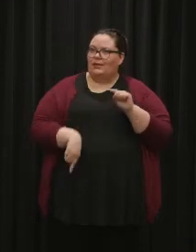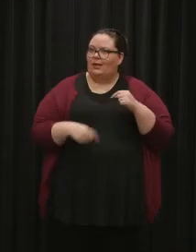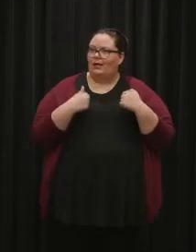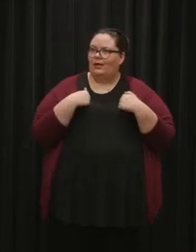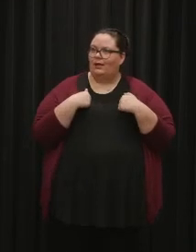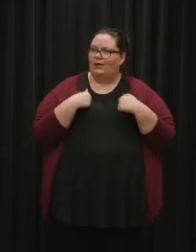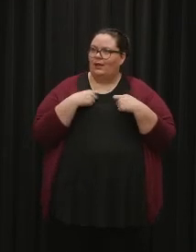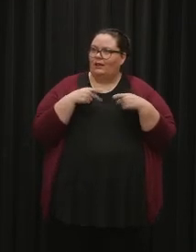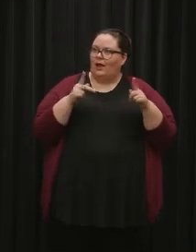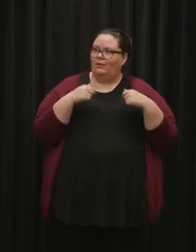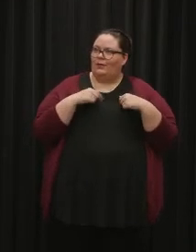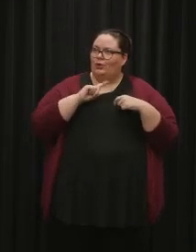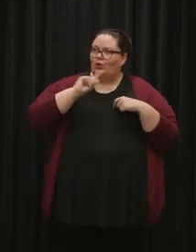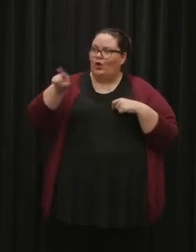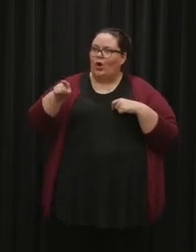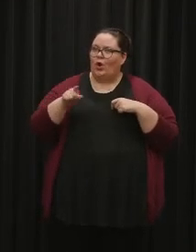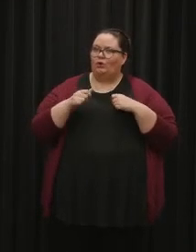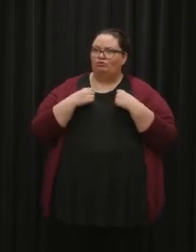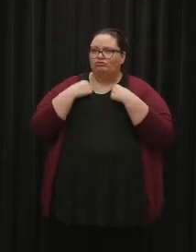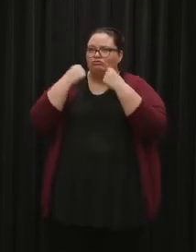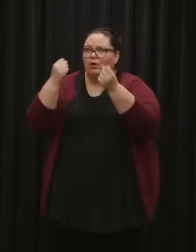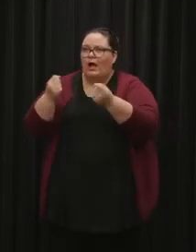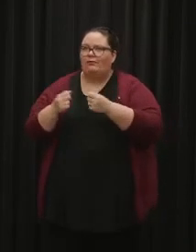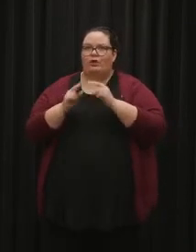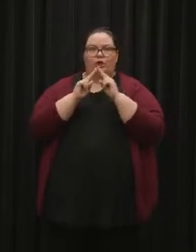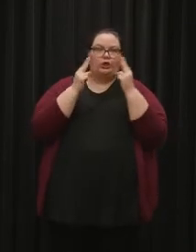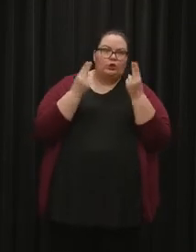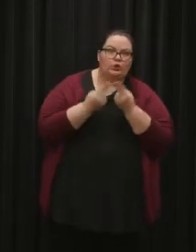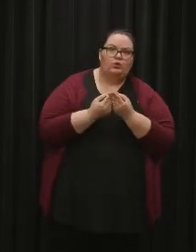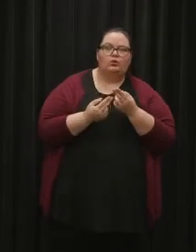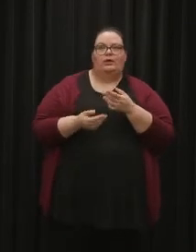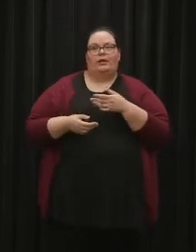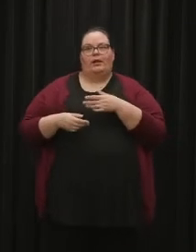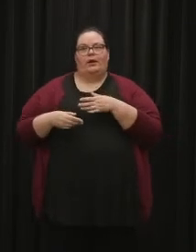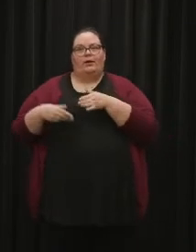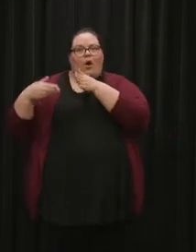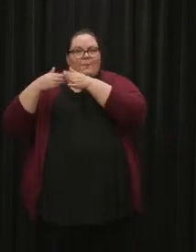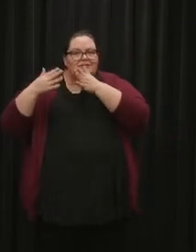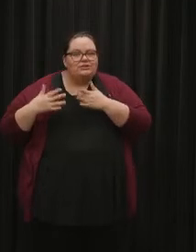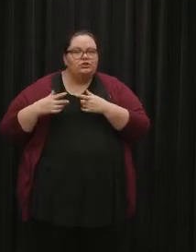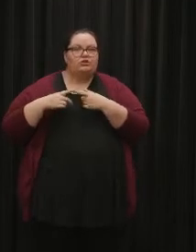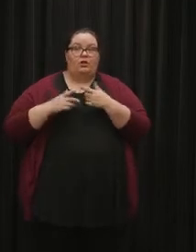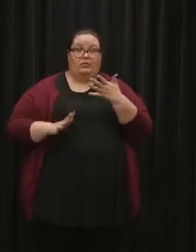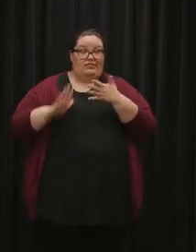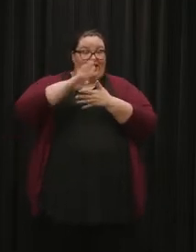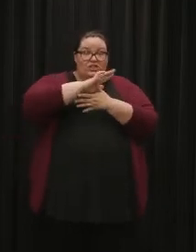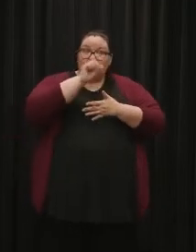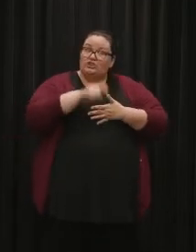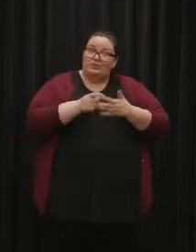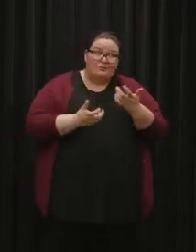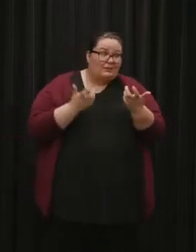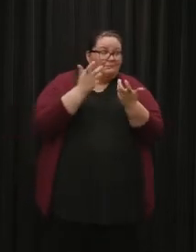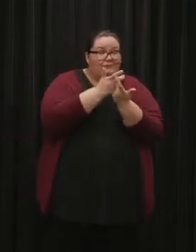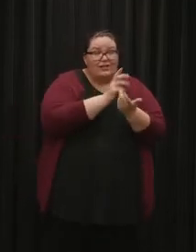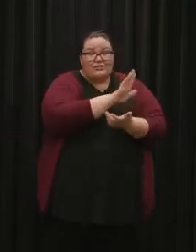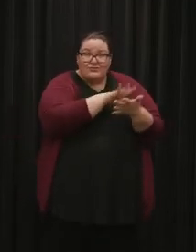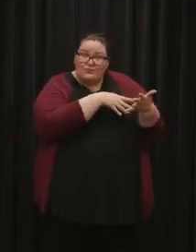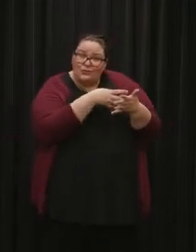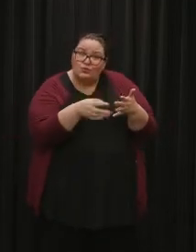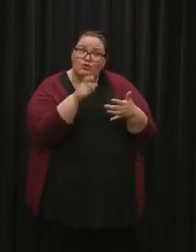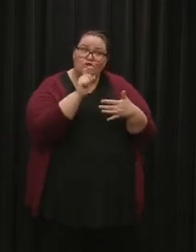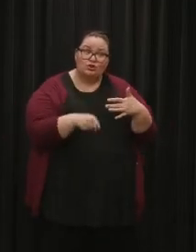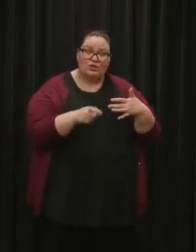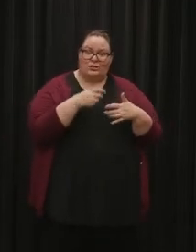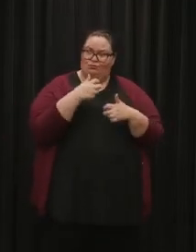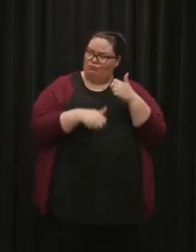staffing demands and travel times. Unions and the opposition say these frontline workers should be accommodated. They say